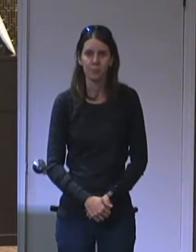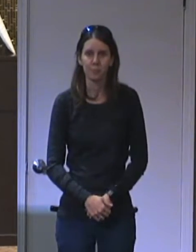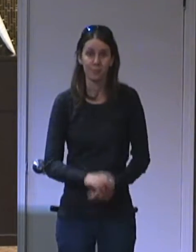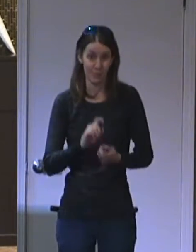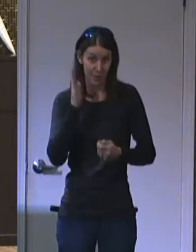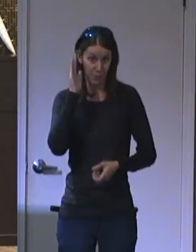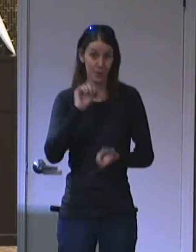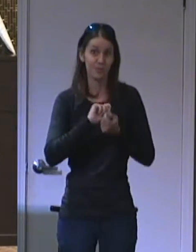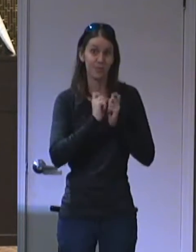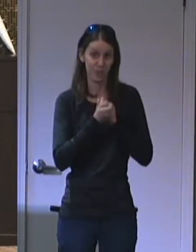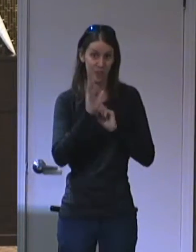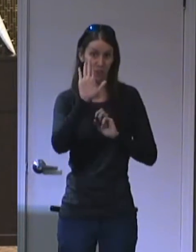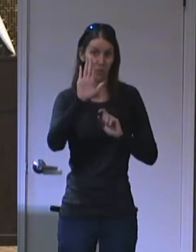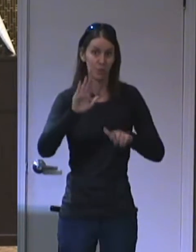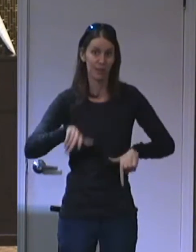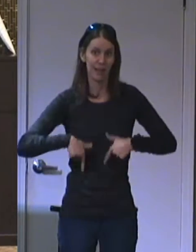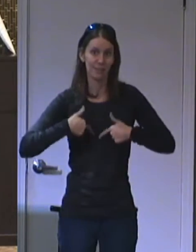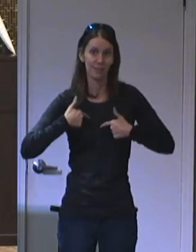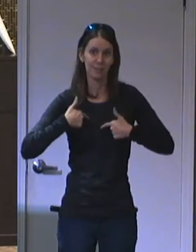It'll change your life.